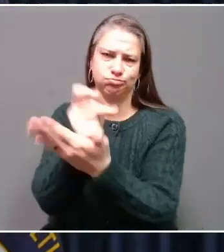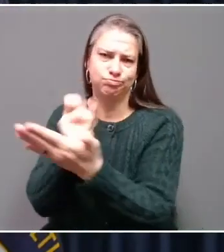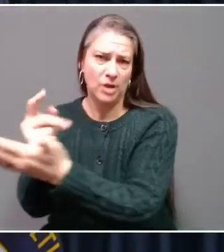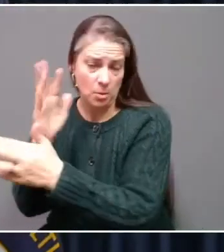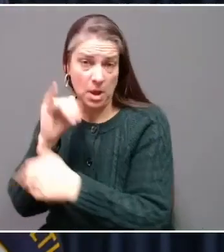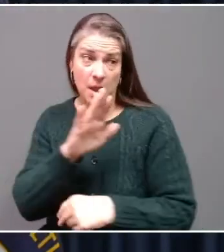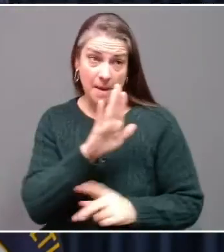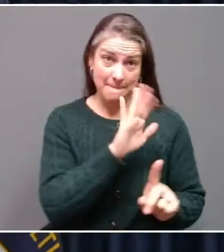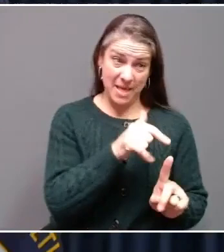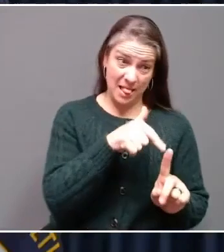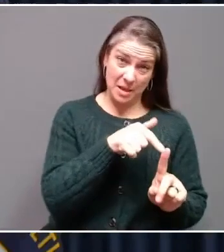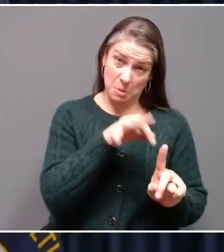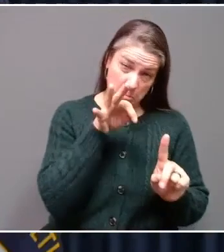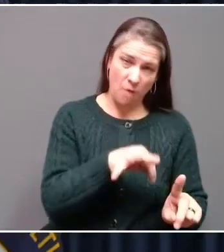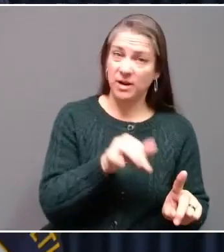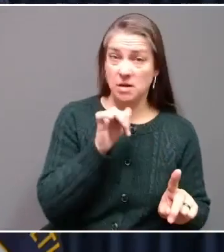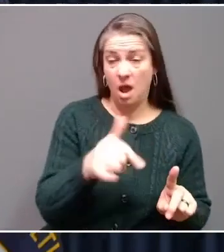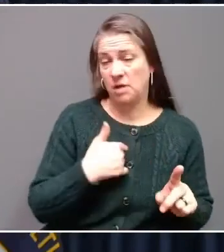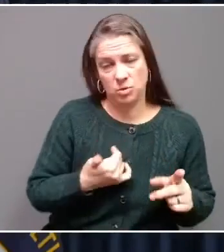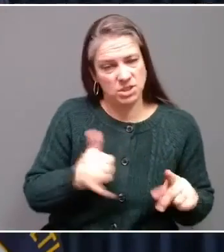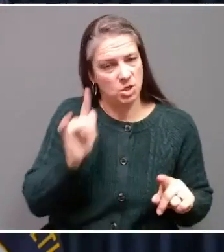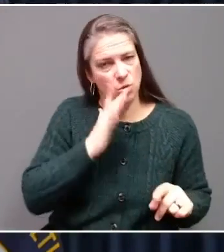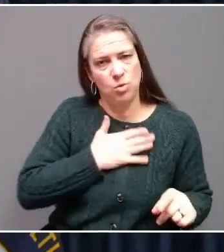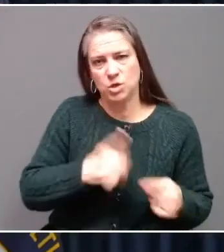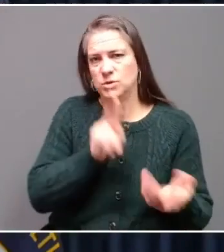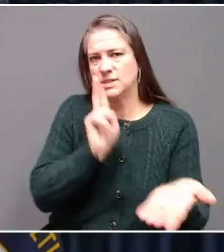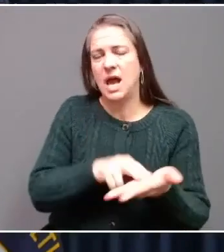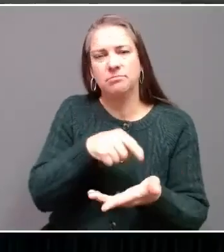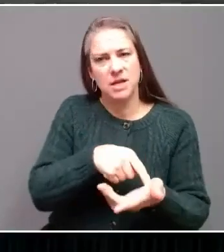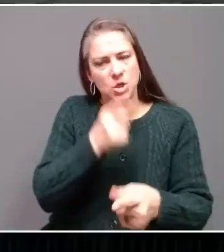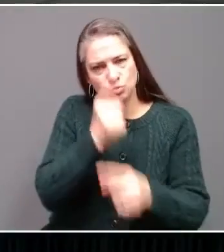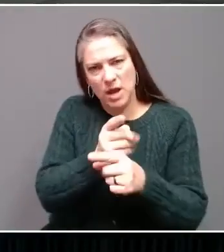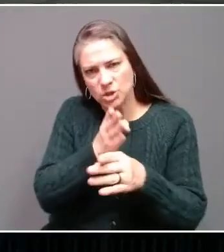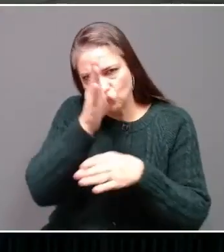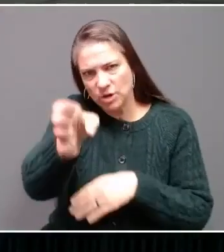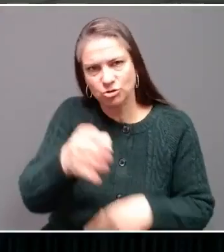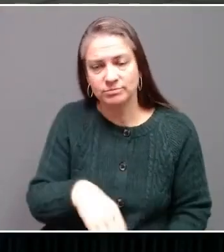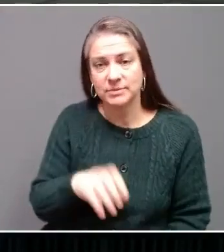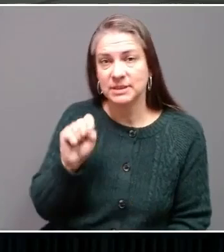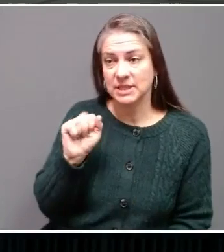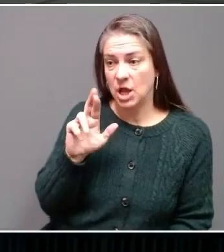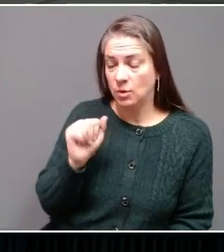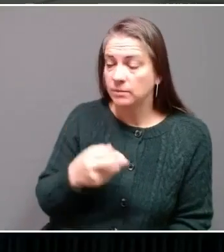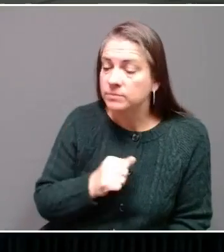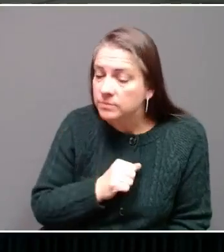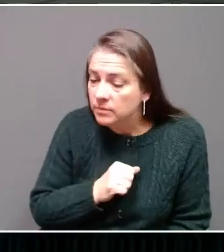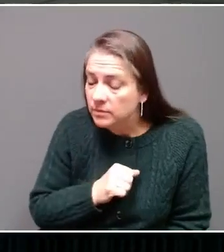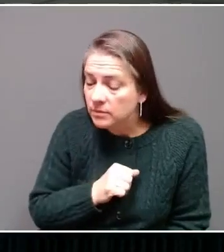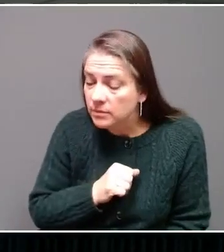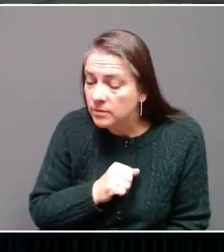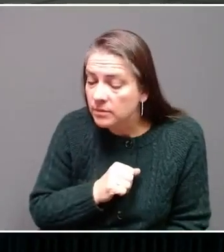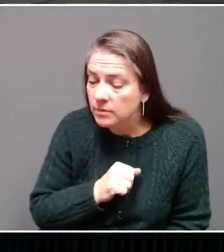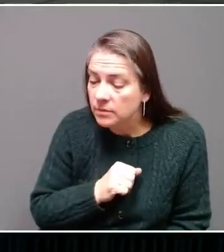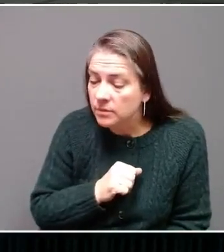imperfect, I would sign it. It is a step in the right direction. Sarah Ladd. Yeah, there's a large debate in the legislature